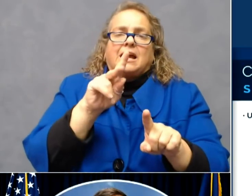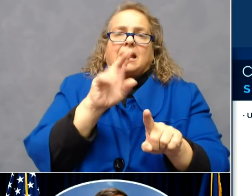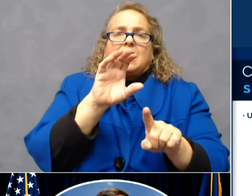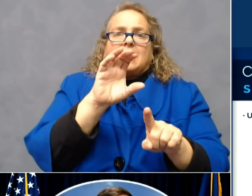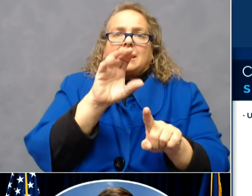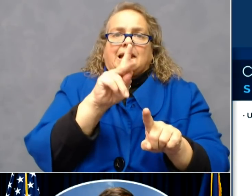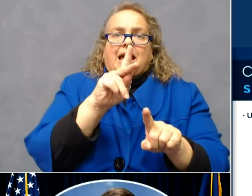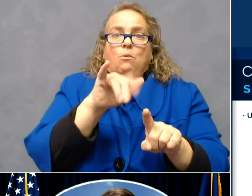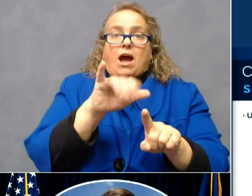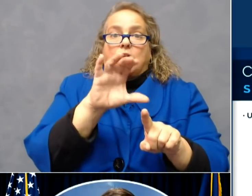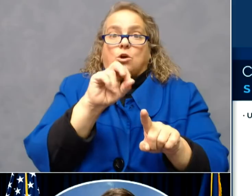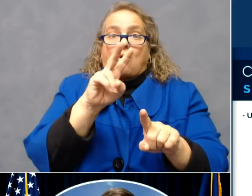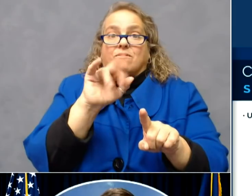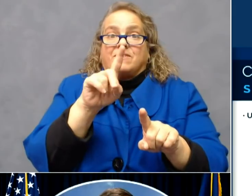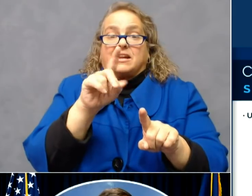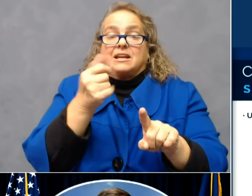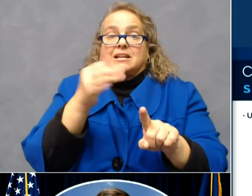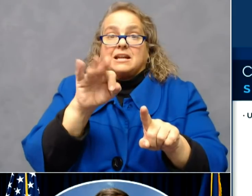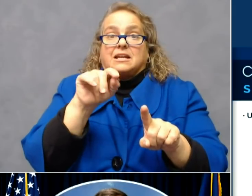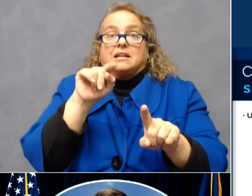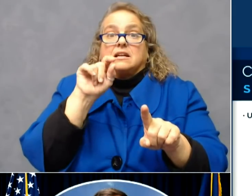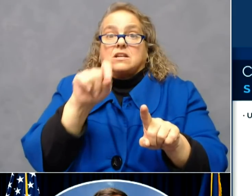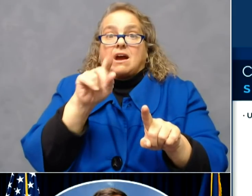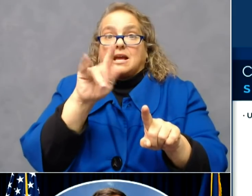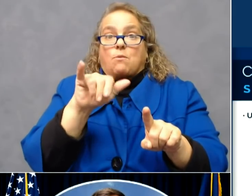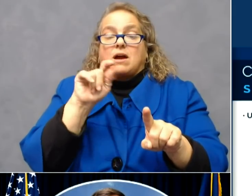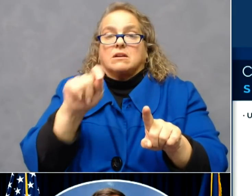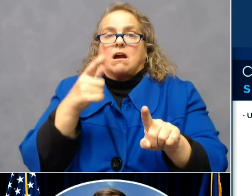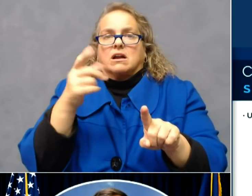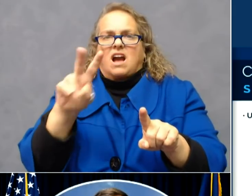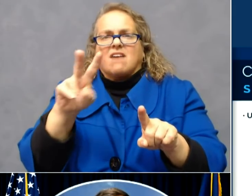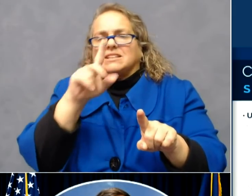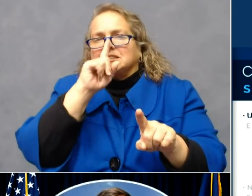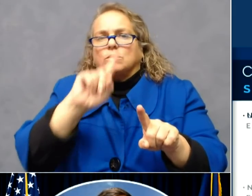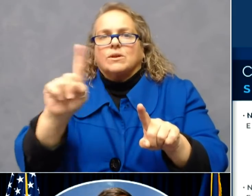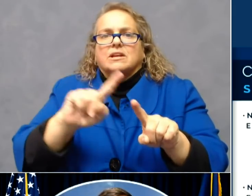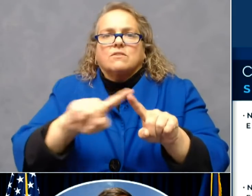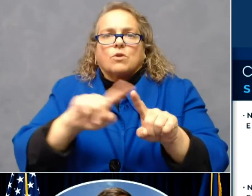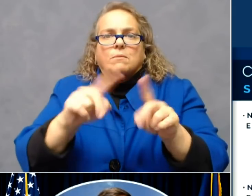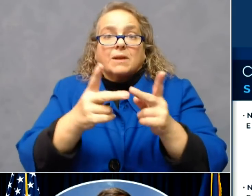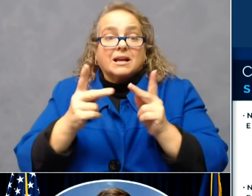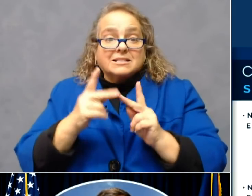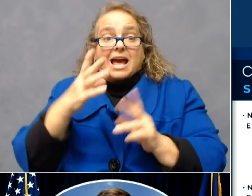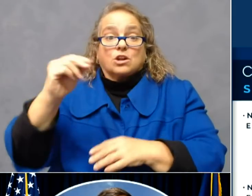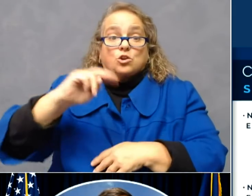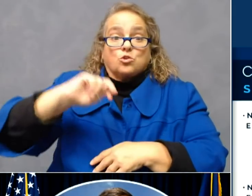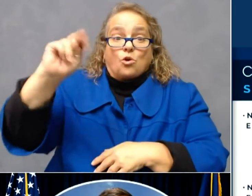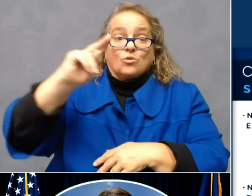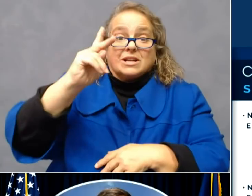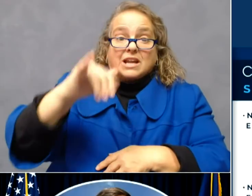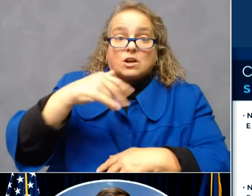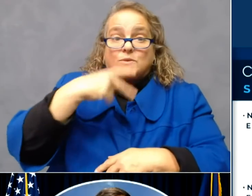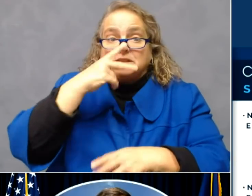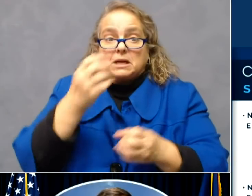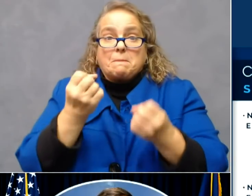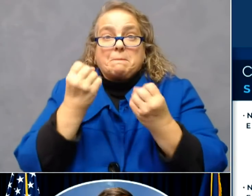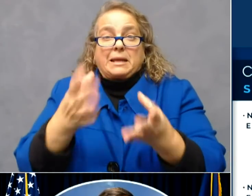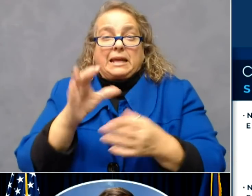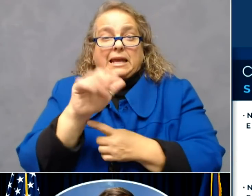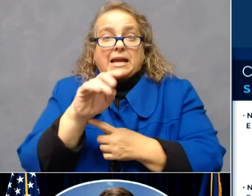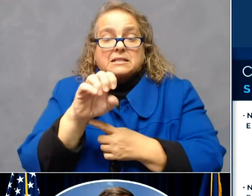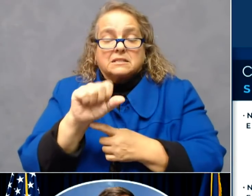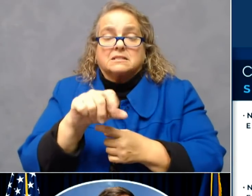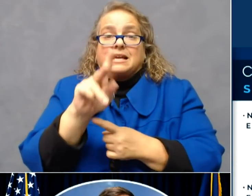kycovid19.ky.gov. Then Northern Kentucky, where we are seeing significant number of cases, especially in Kenton, Campbell, and Boone